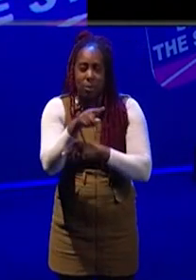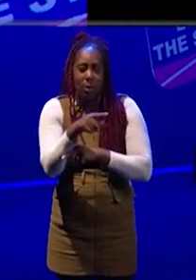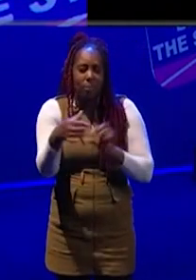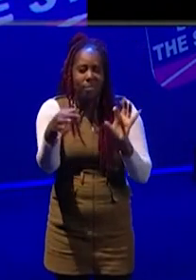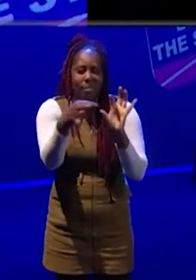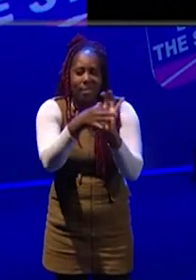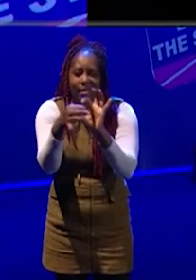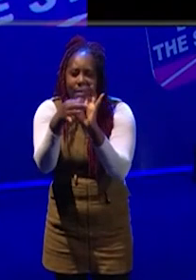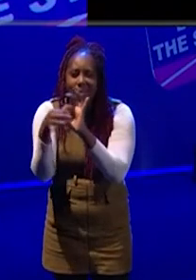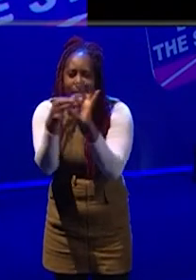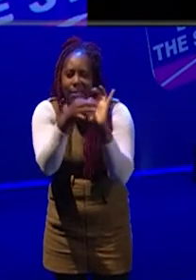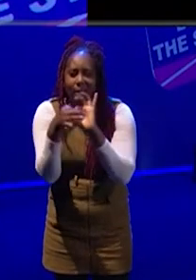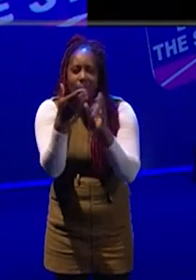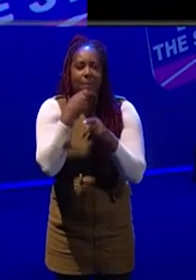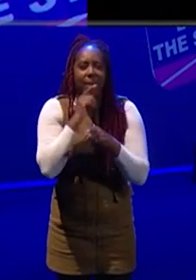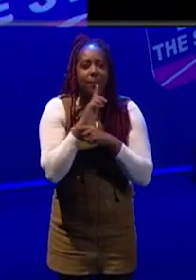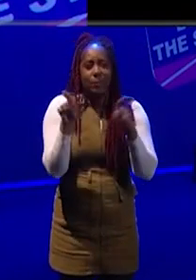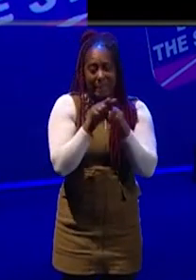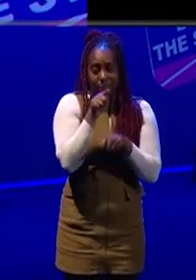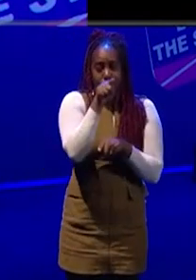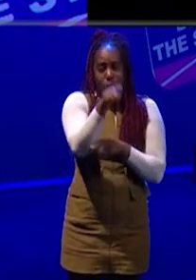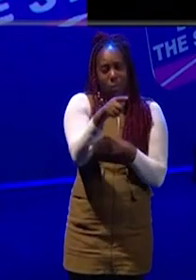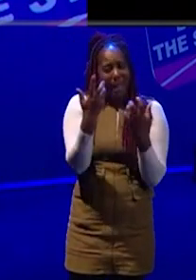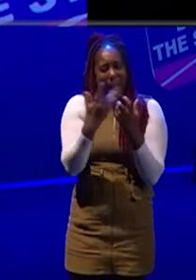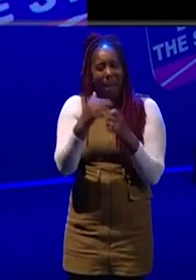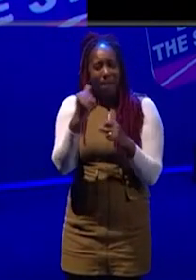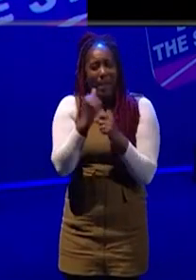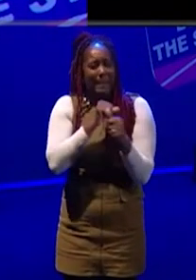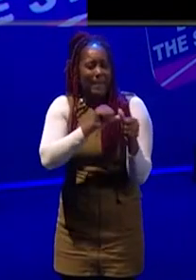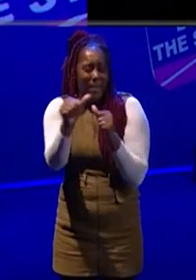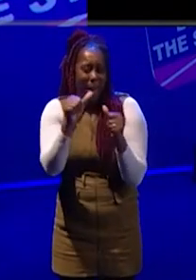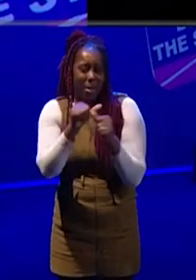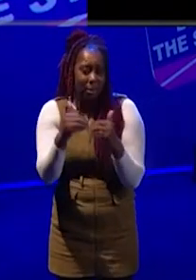are also having a hard time, and going, okay, how can we make this better to go into? Mm.